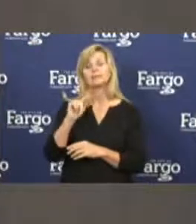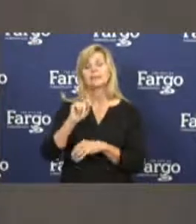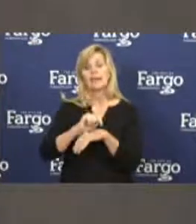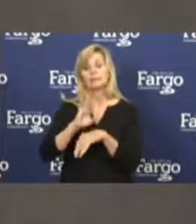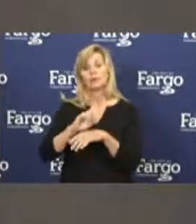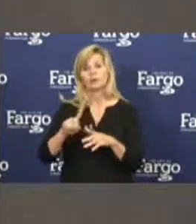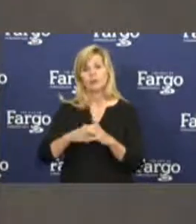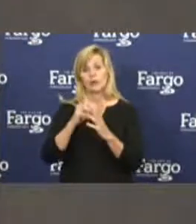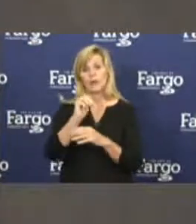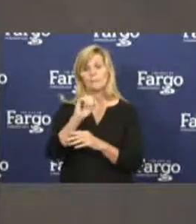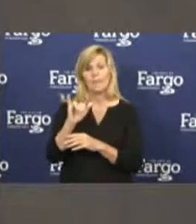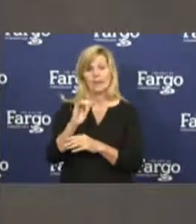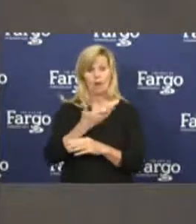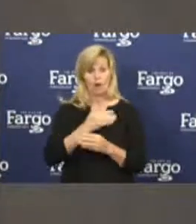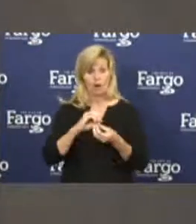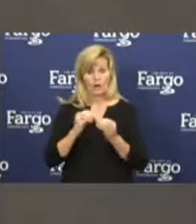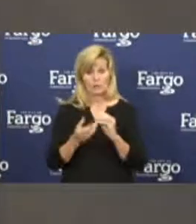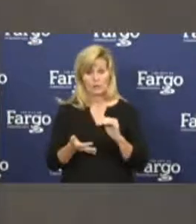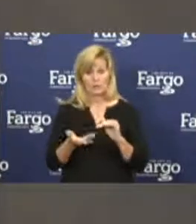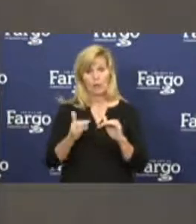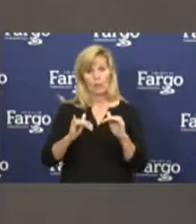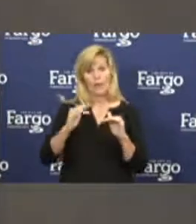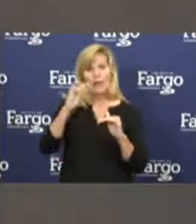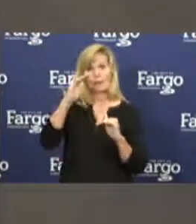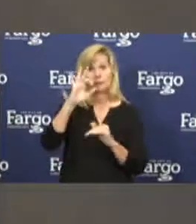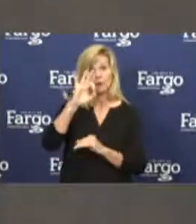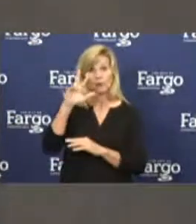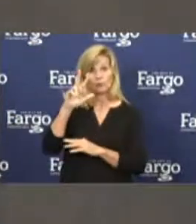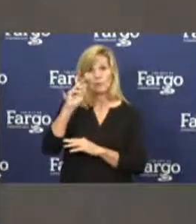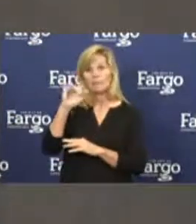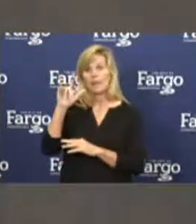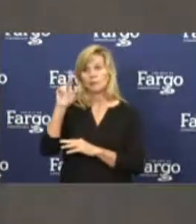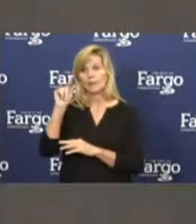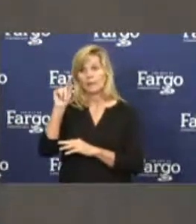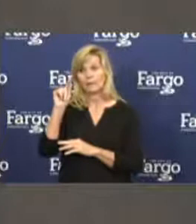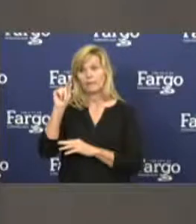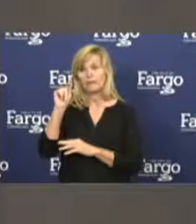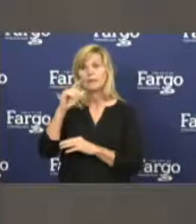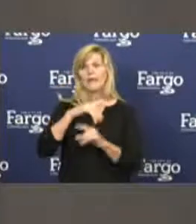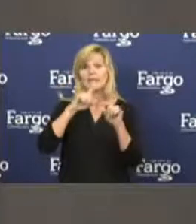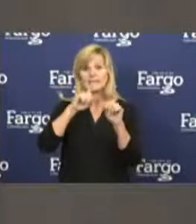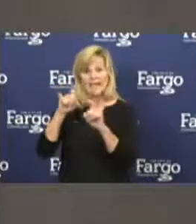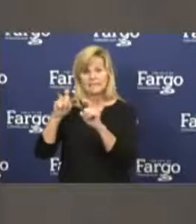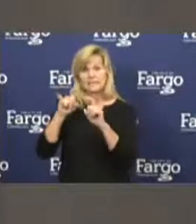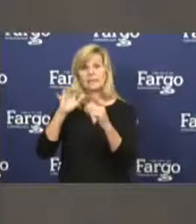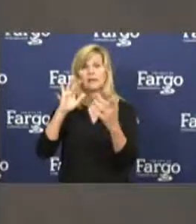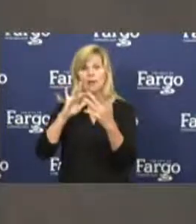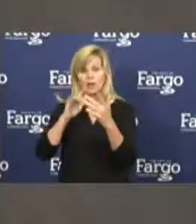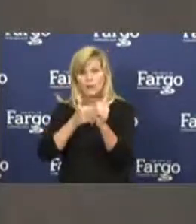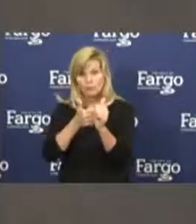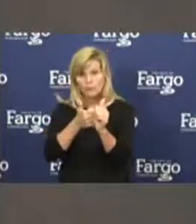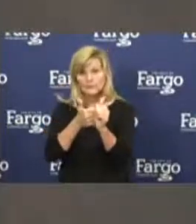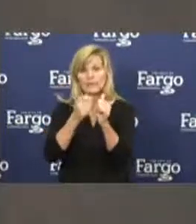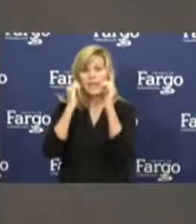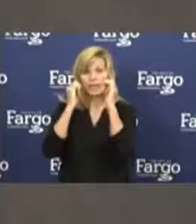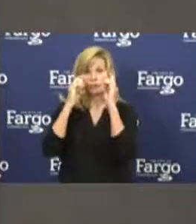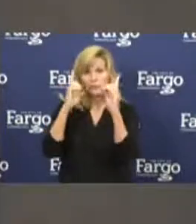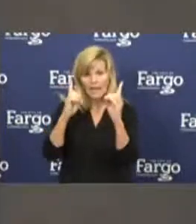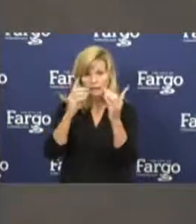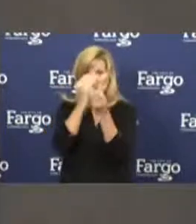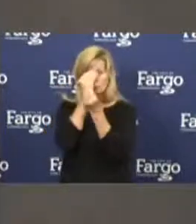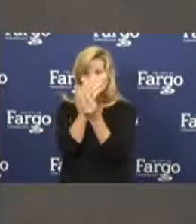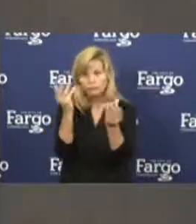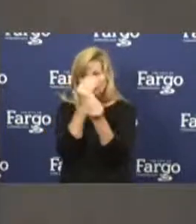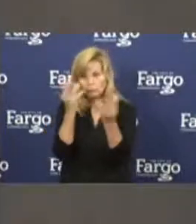County reached a high of 93 cases on May 20th, and through targeted testing, effective contact tracing, and education and messaging,